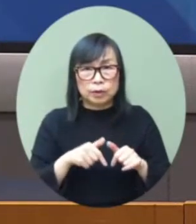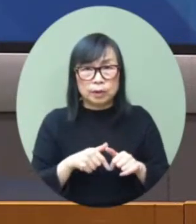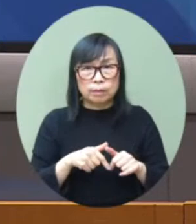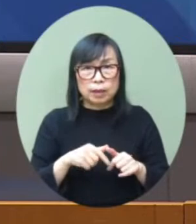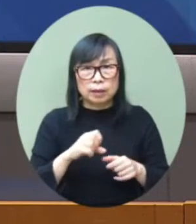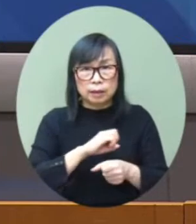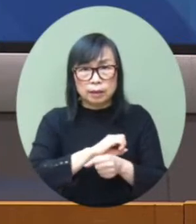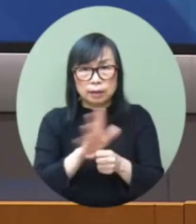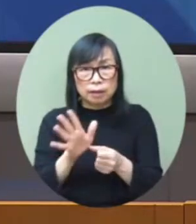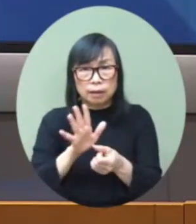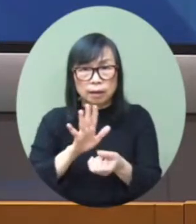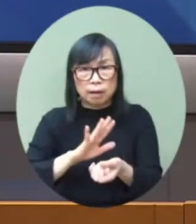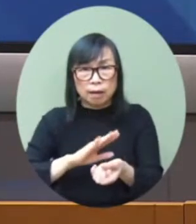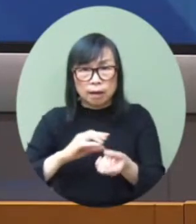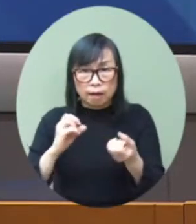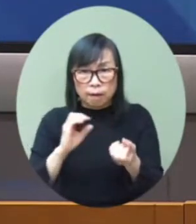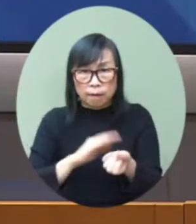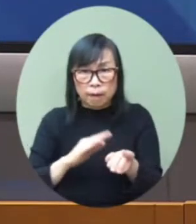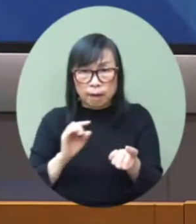the CHP.